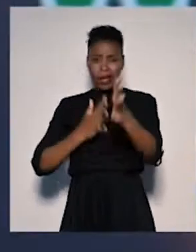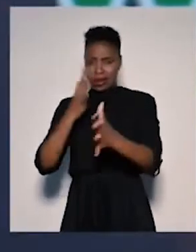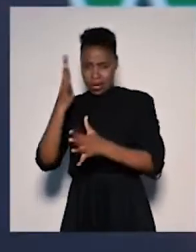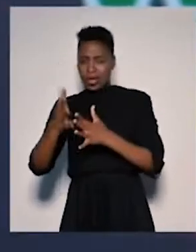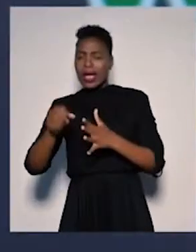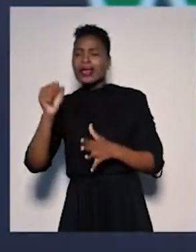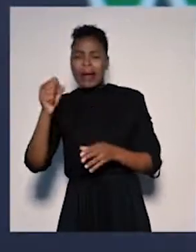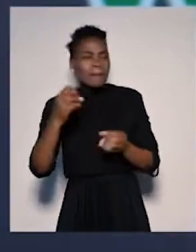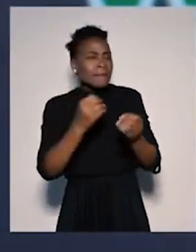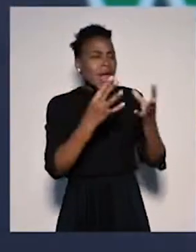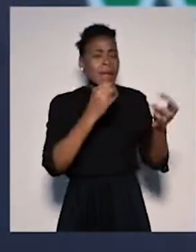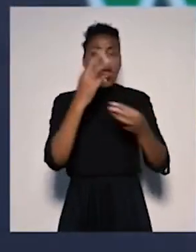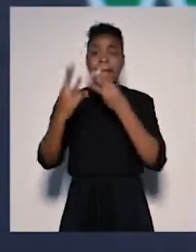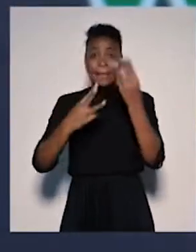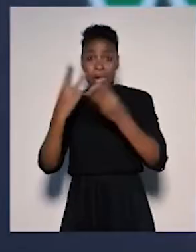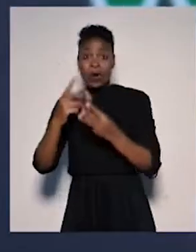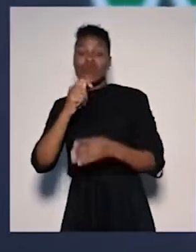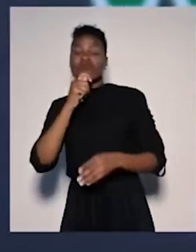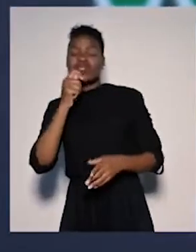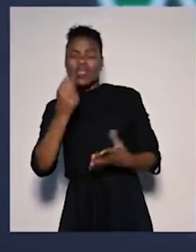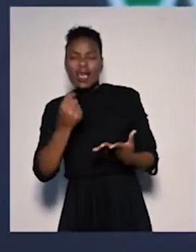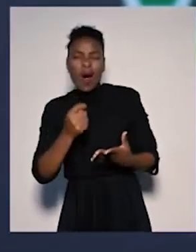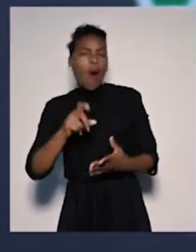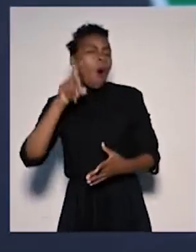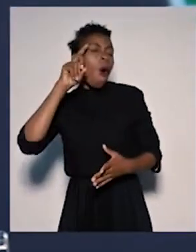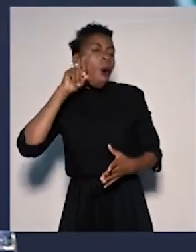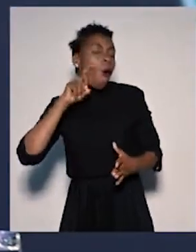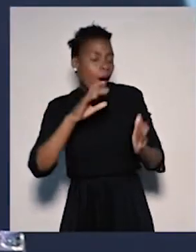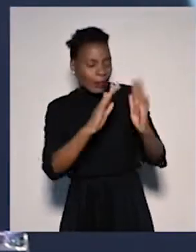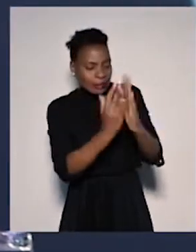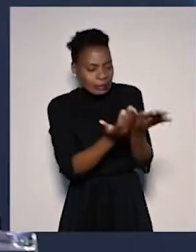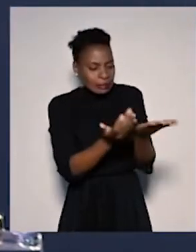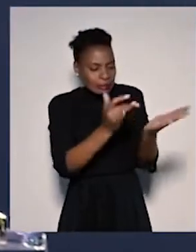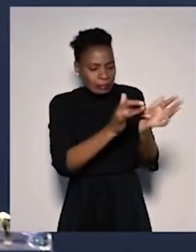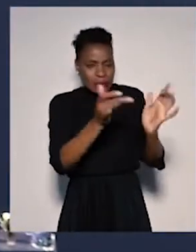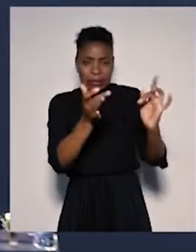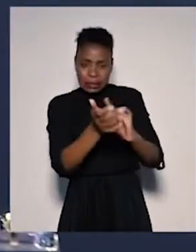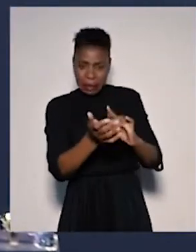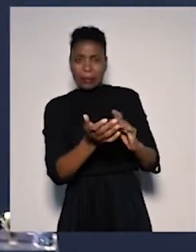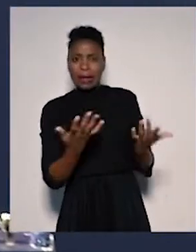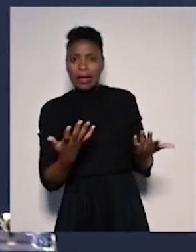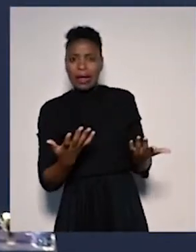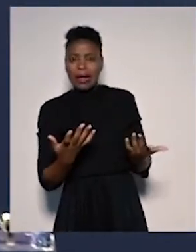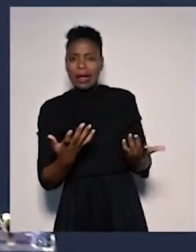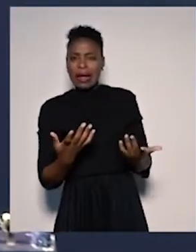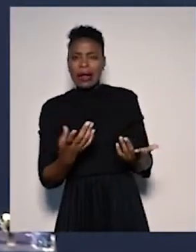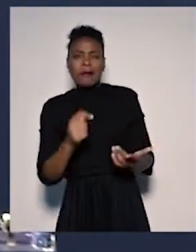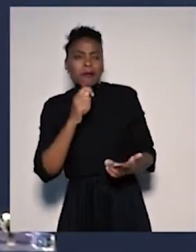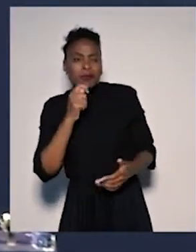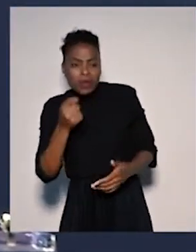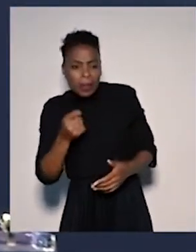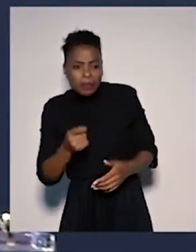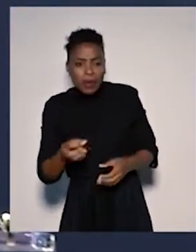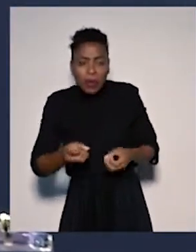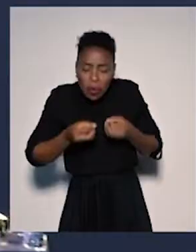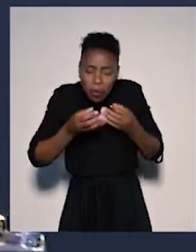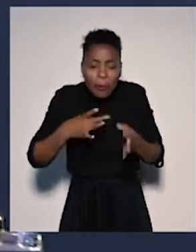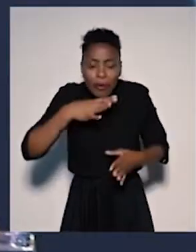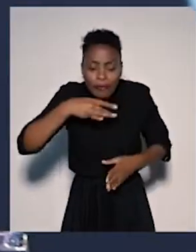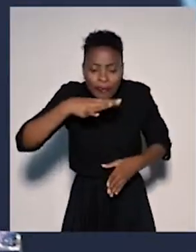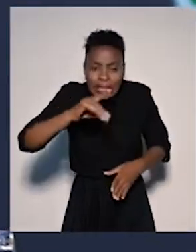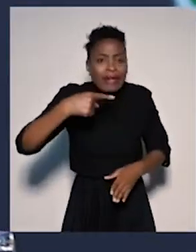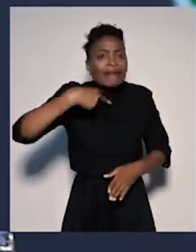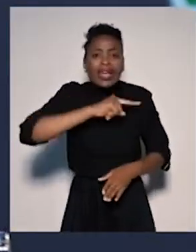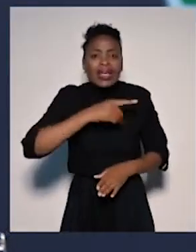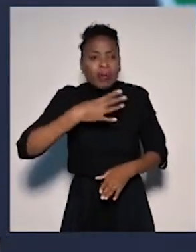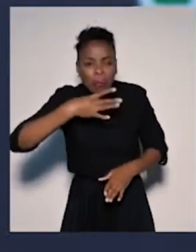of people who are using Old Testament style of trying to determine God's will. Some of you go and consult with prophets.